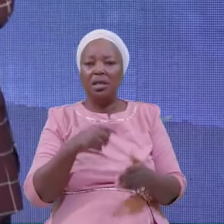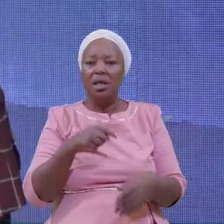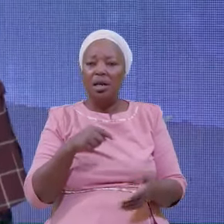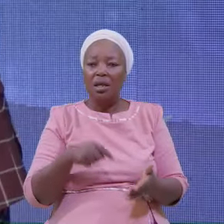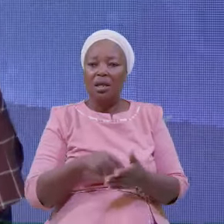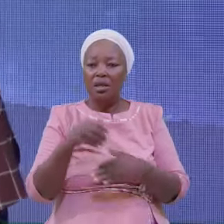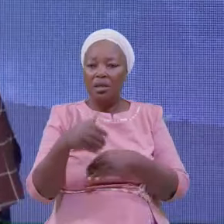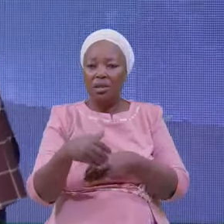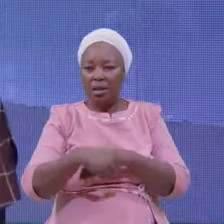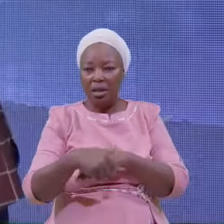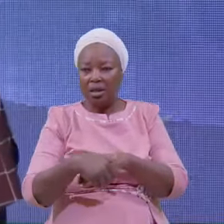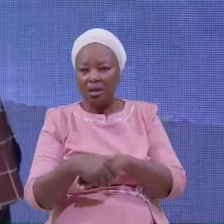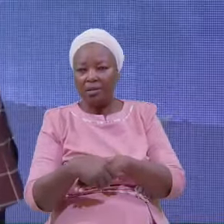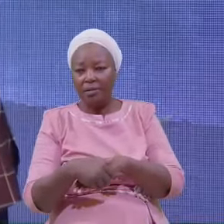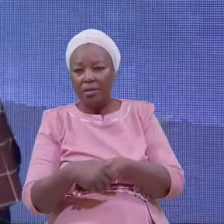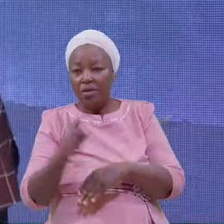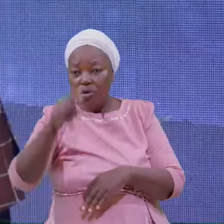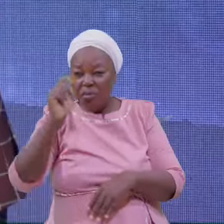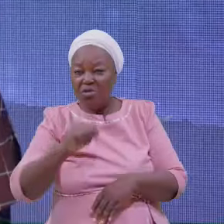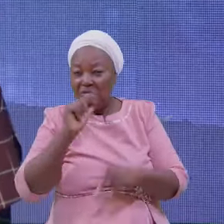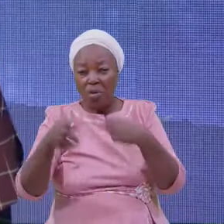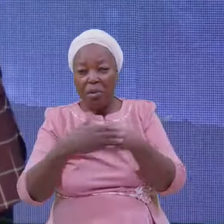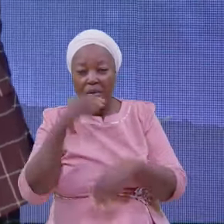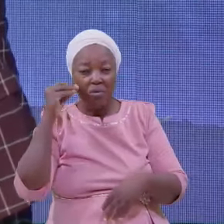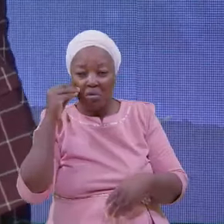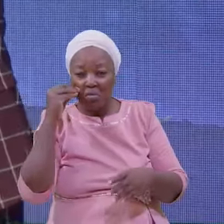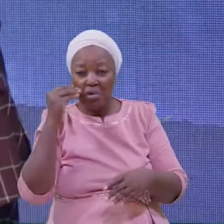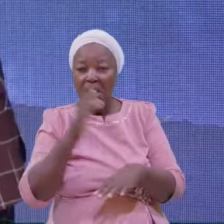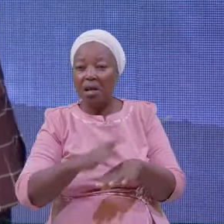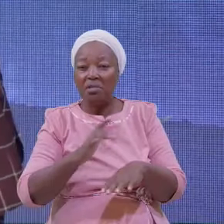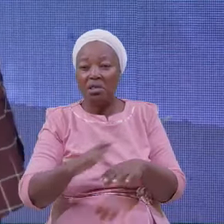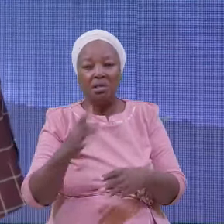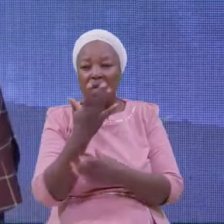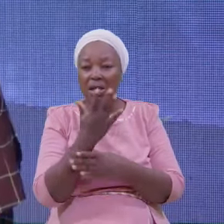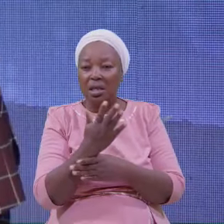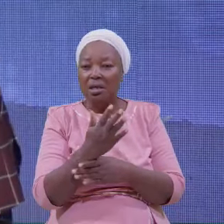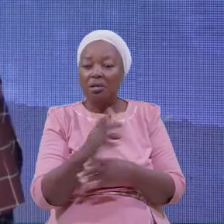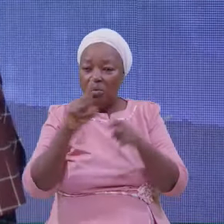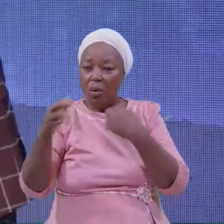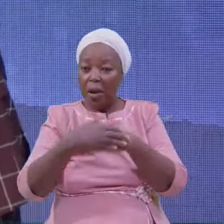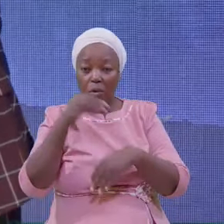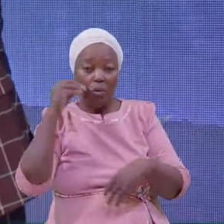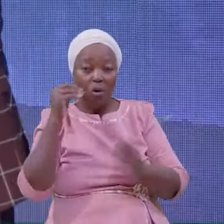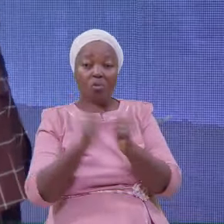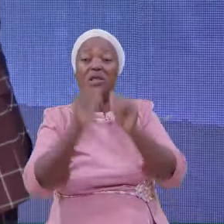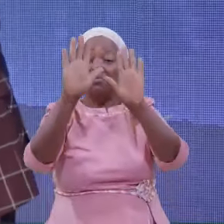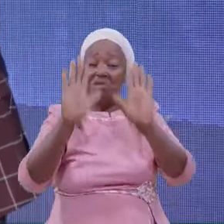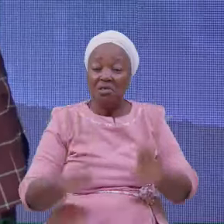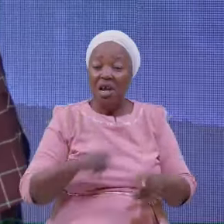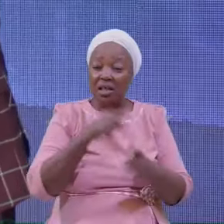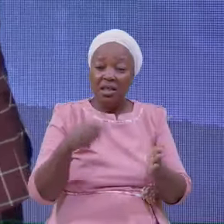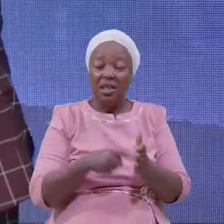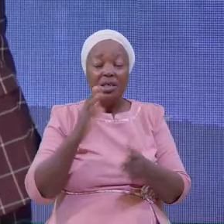everywhere. Even over there, you are connected at home, connected in your church, connected anywhere you are, in any country of the